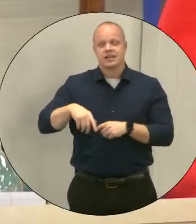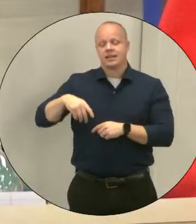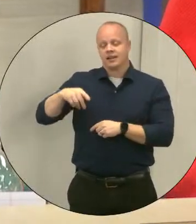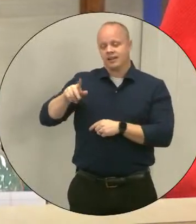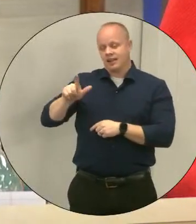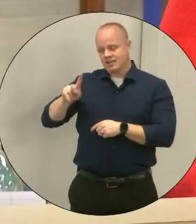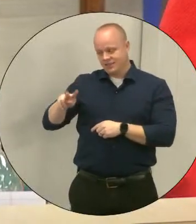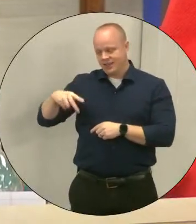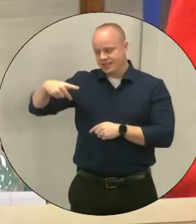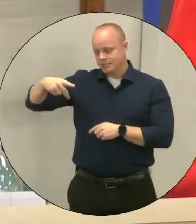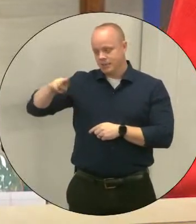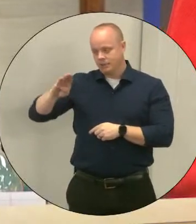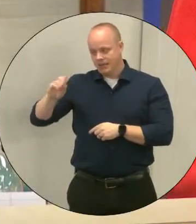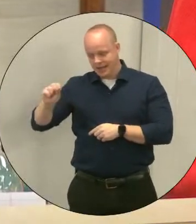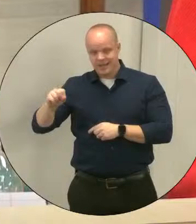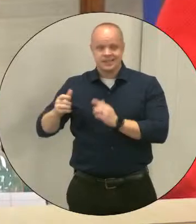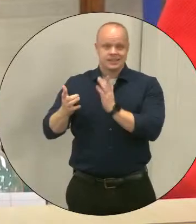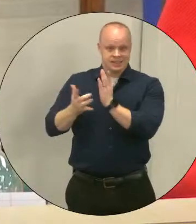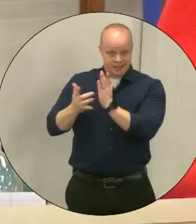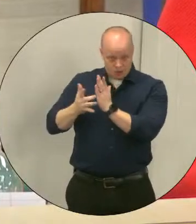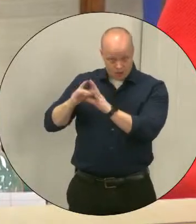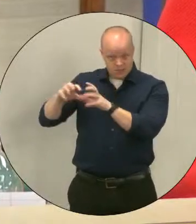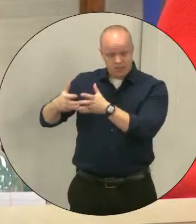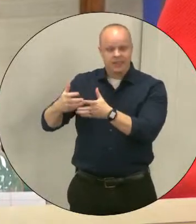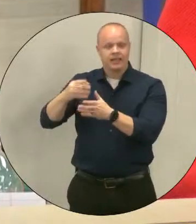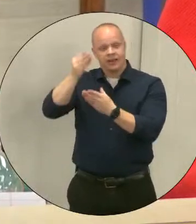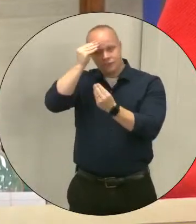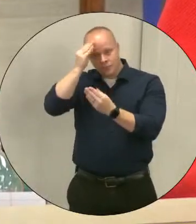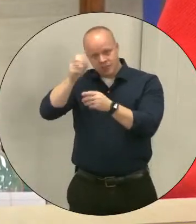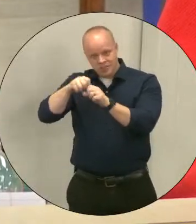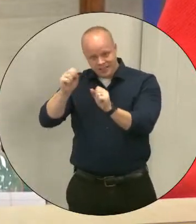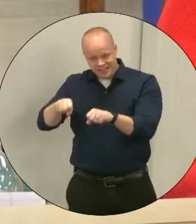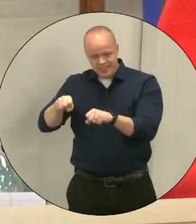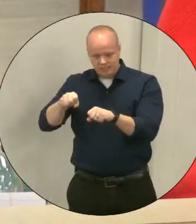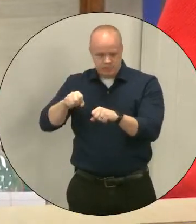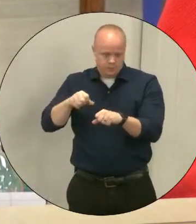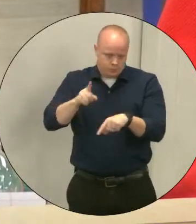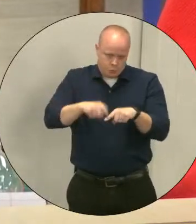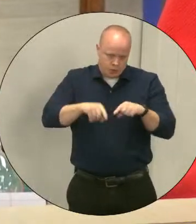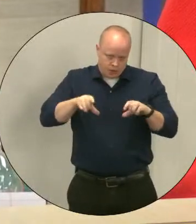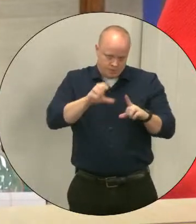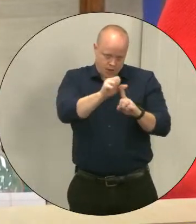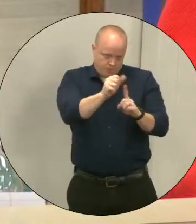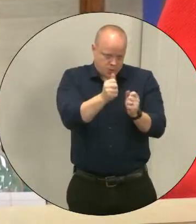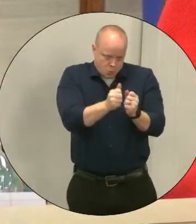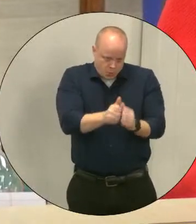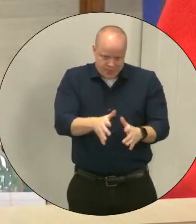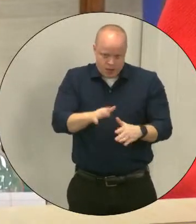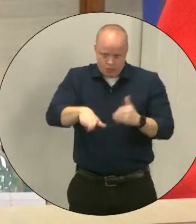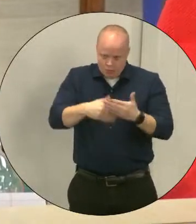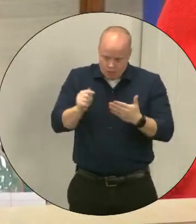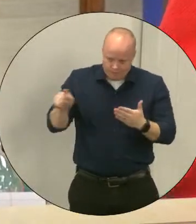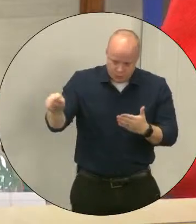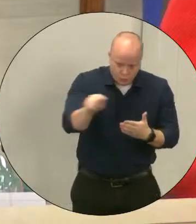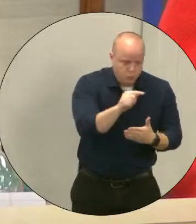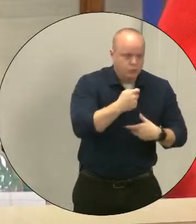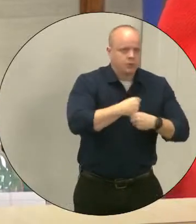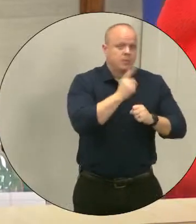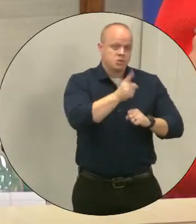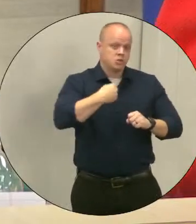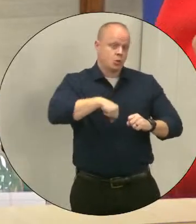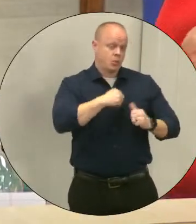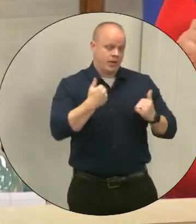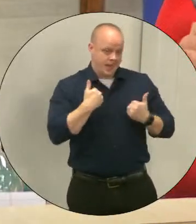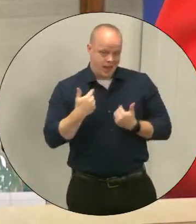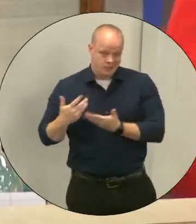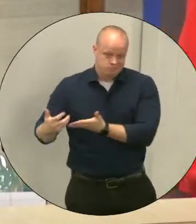PBS, technology, information systems. We couldn't have done it without you to be able to make sure that we had the input from